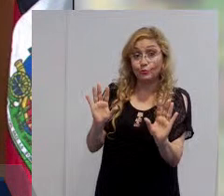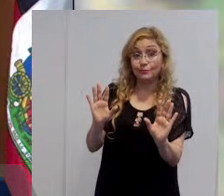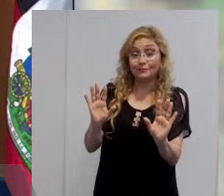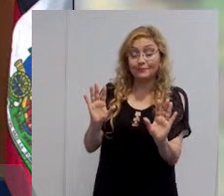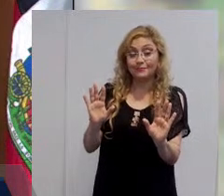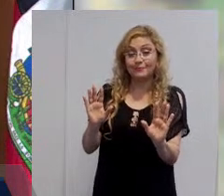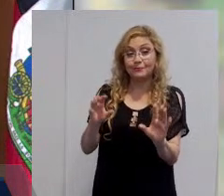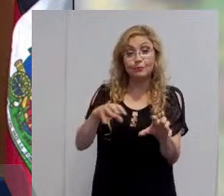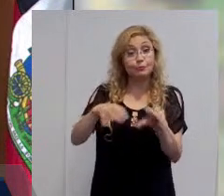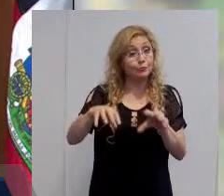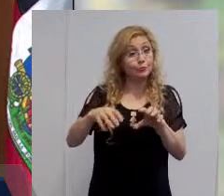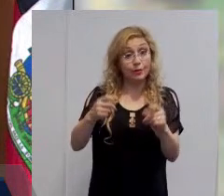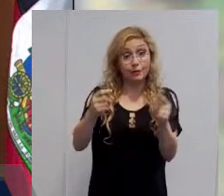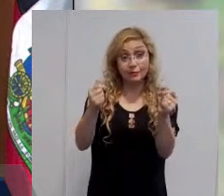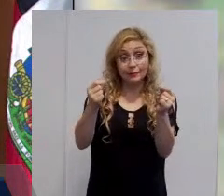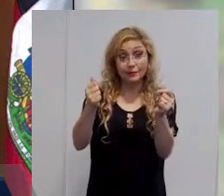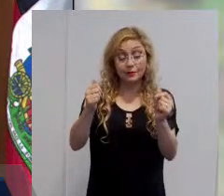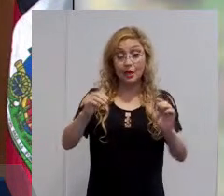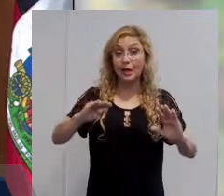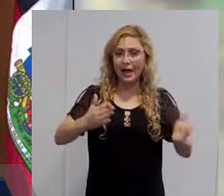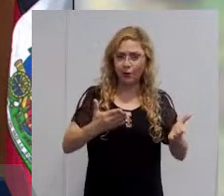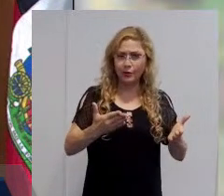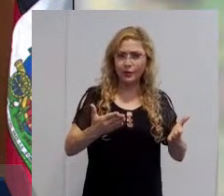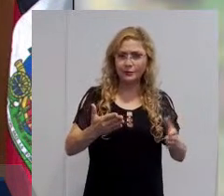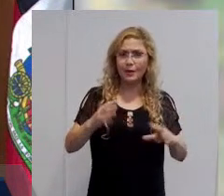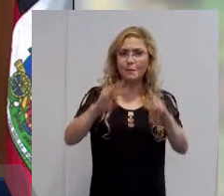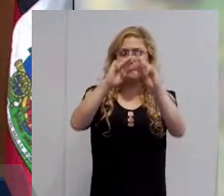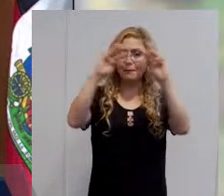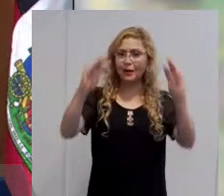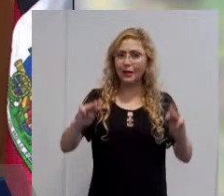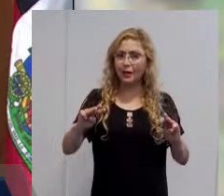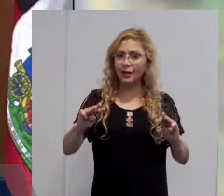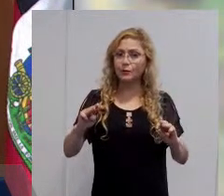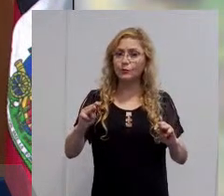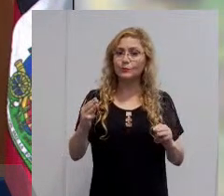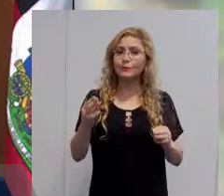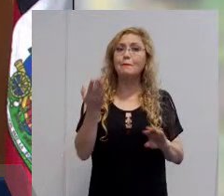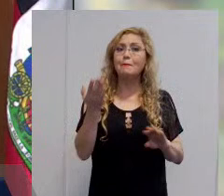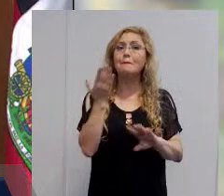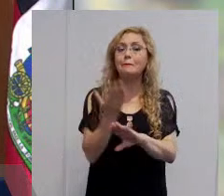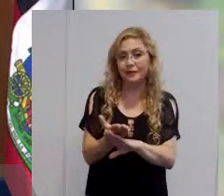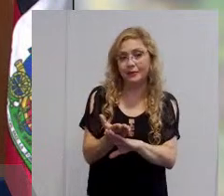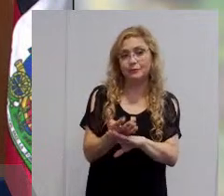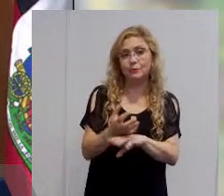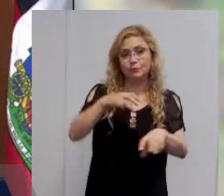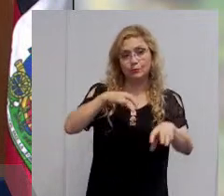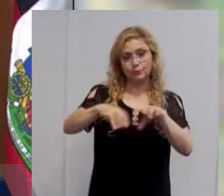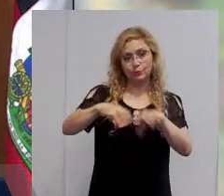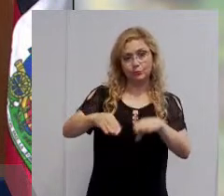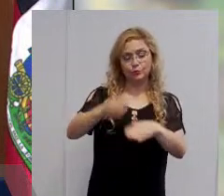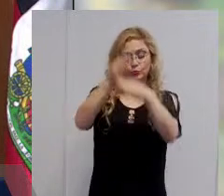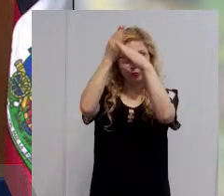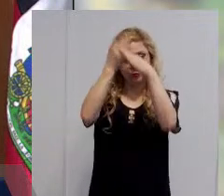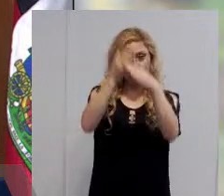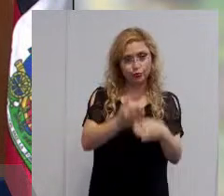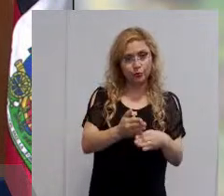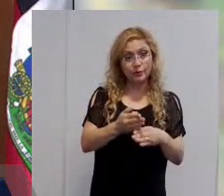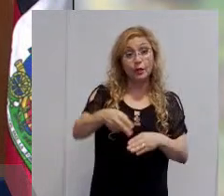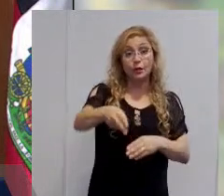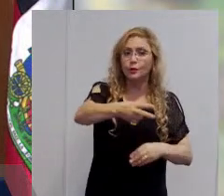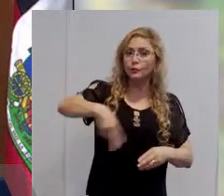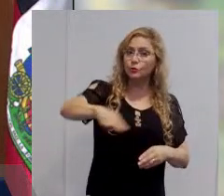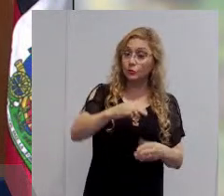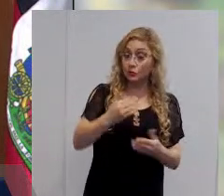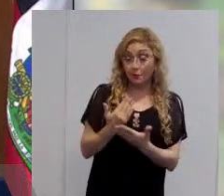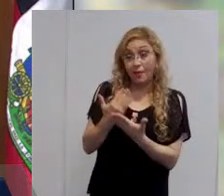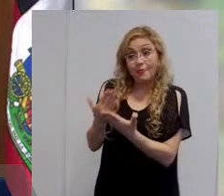calls for quality products. The market is also requiring sustainable development, sustainable